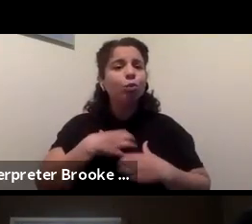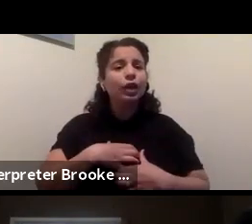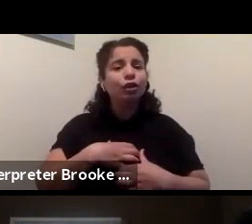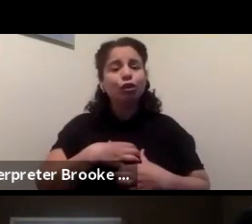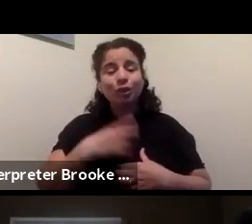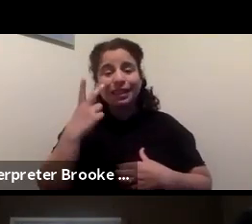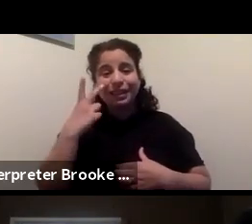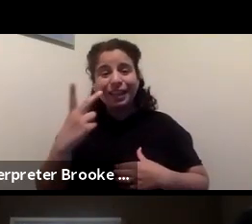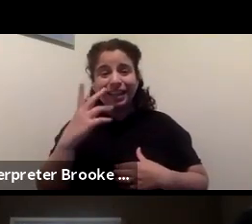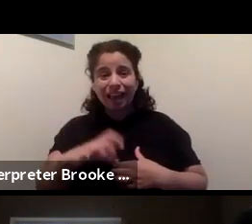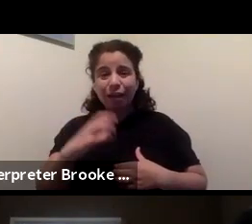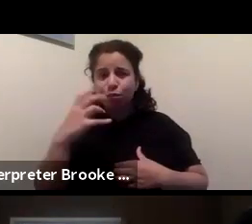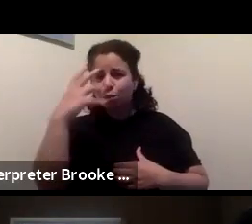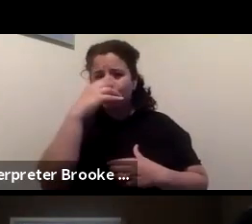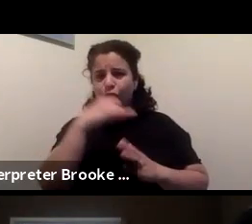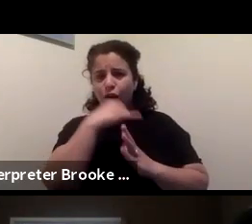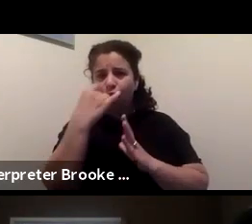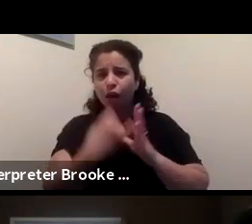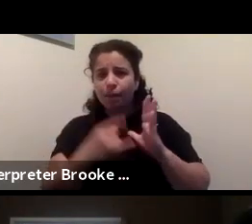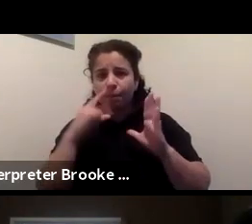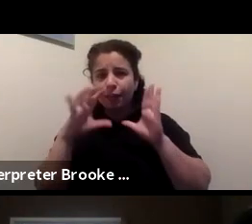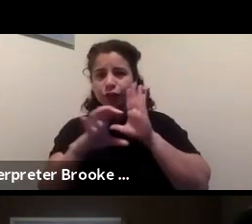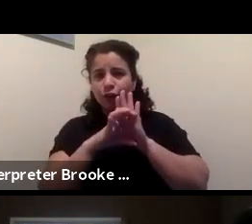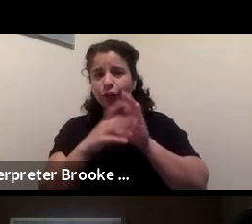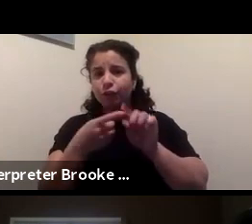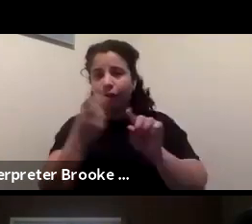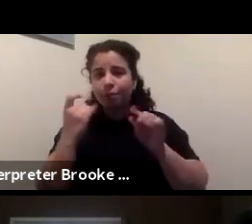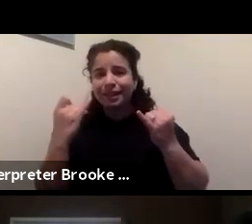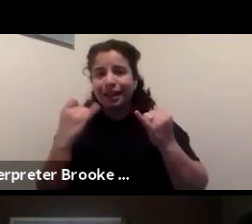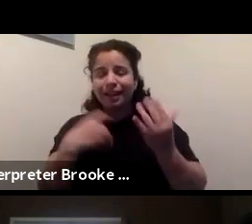visualization that was created from this conversation. So